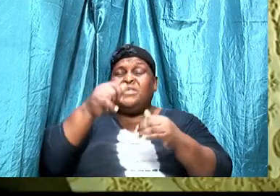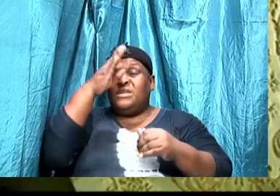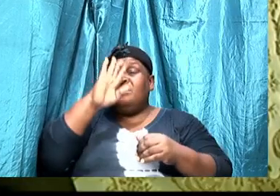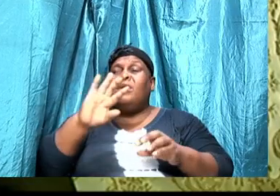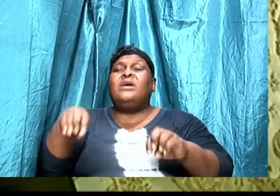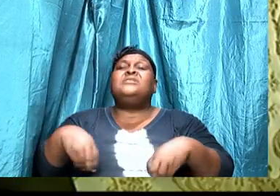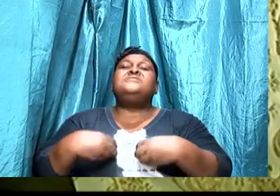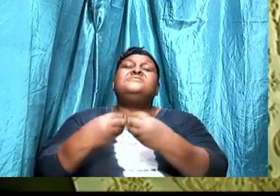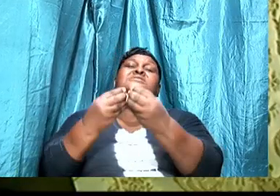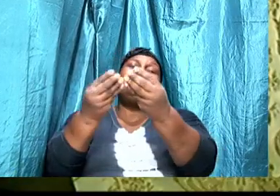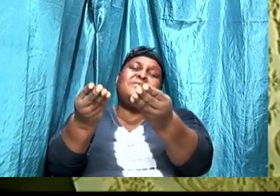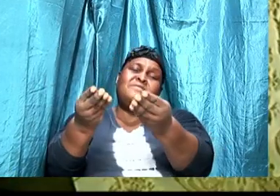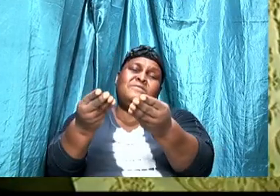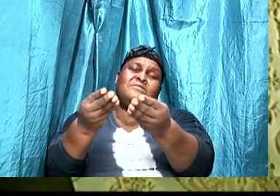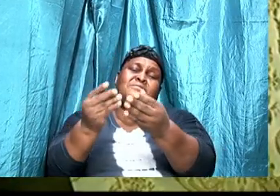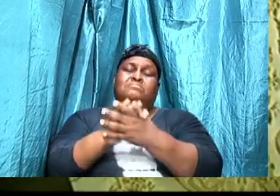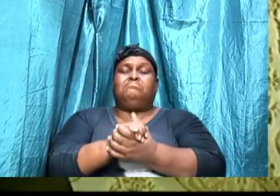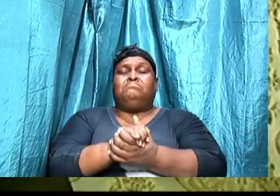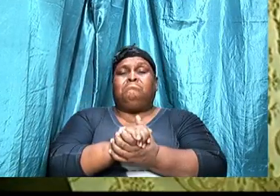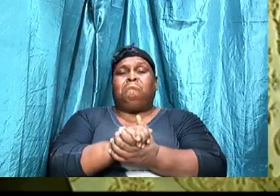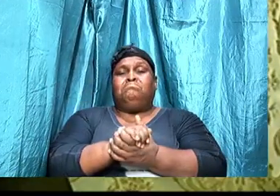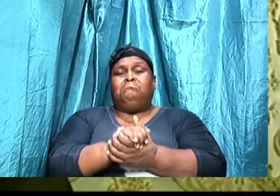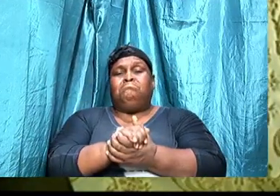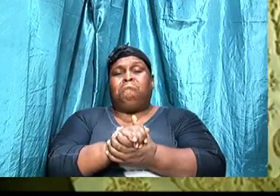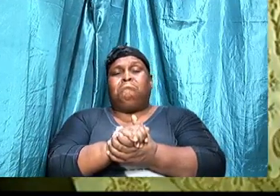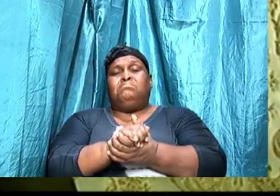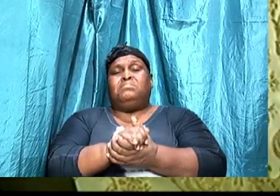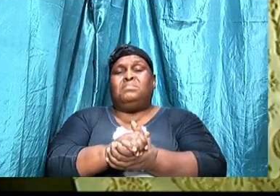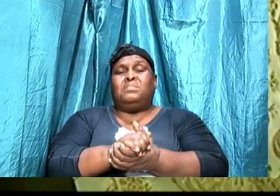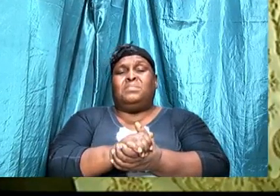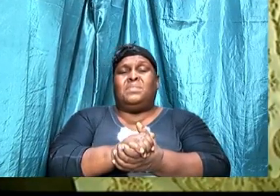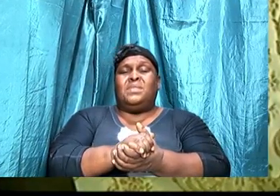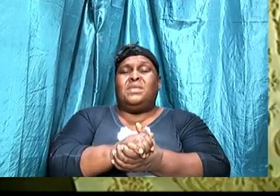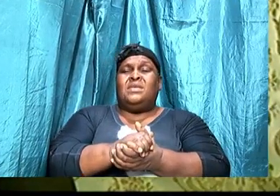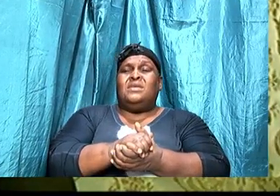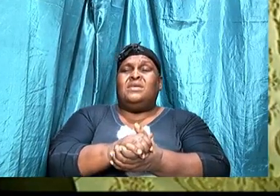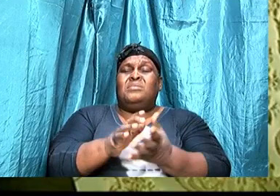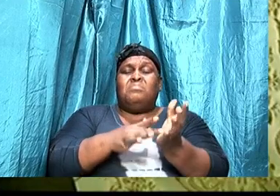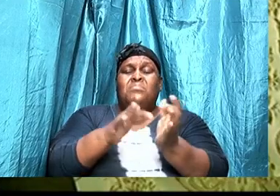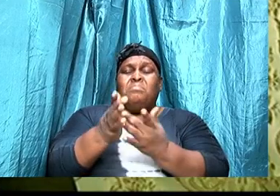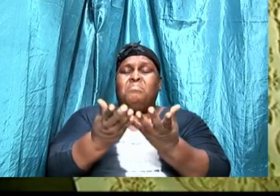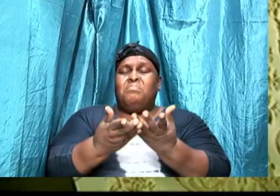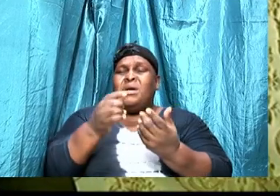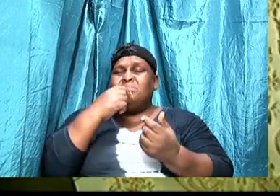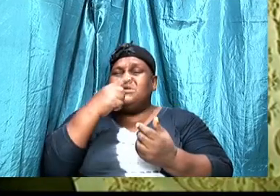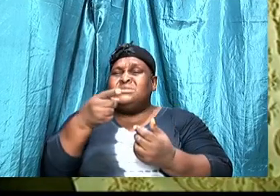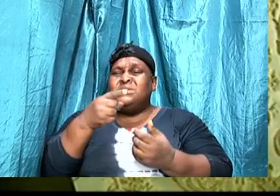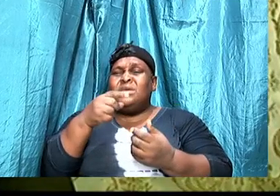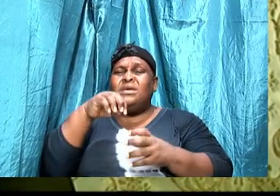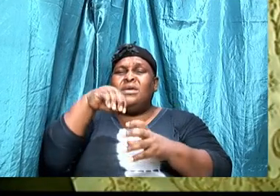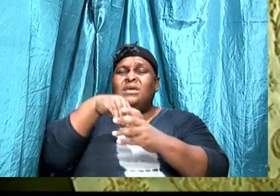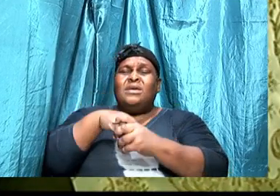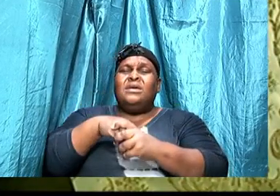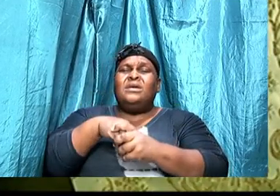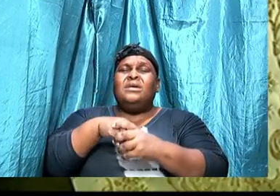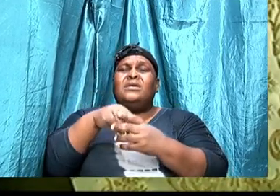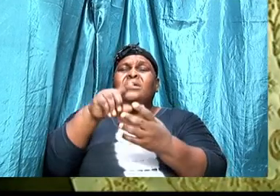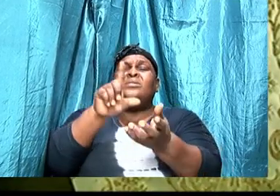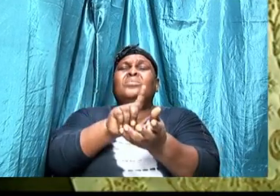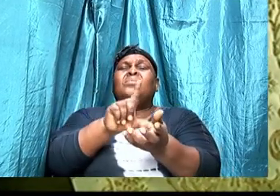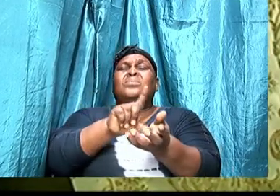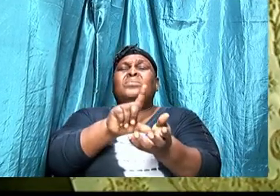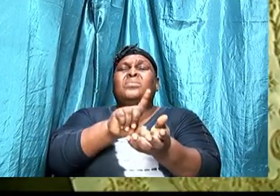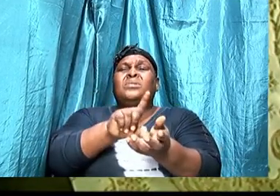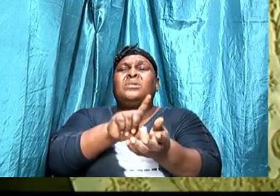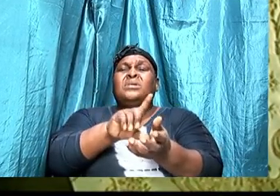know, the Bible says that God said to, that, you know, in Luke, the scripture speaks about